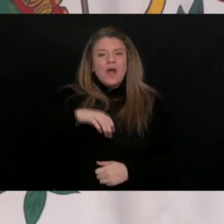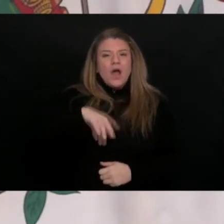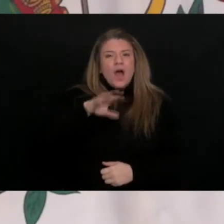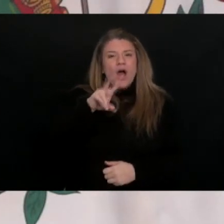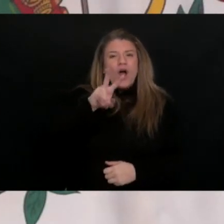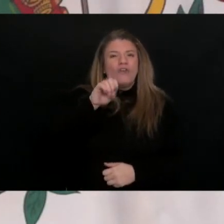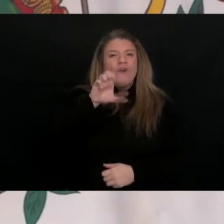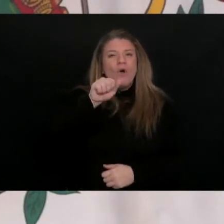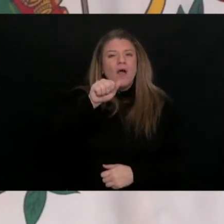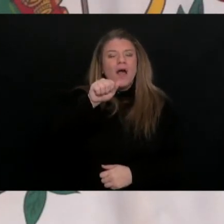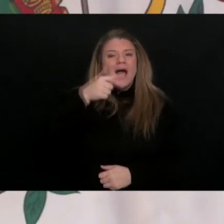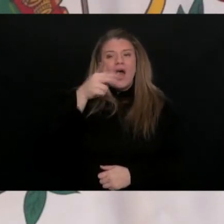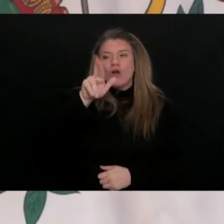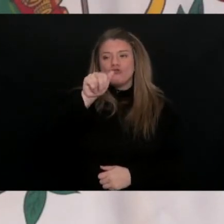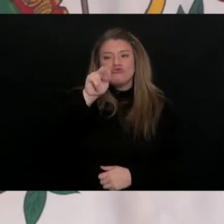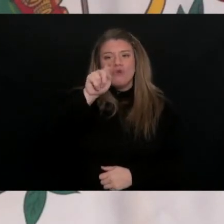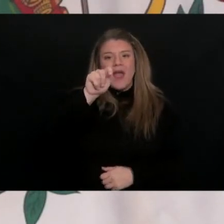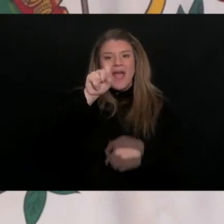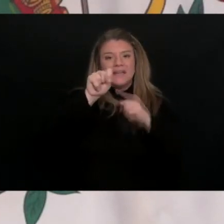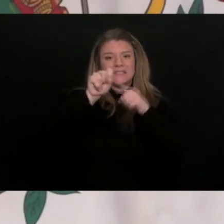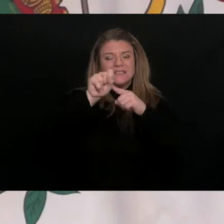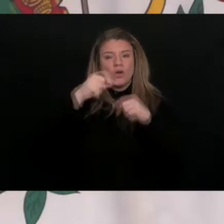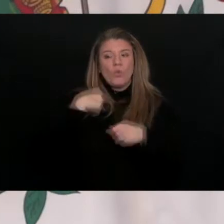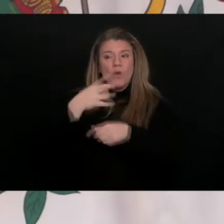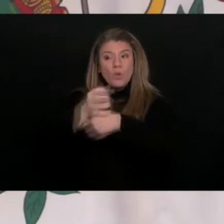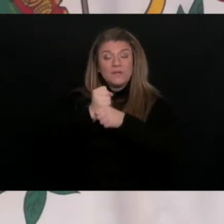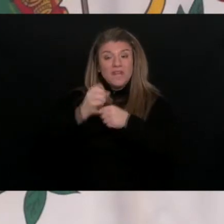received, an additional